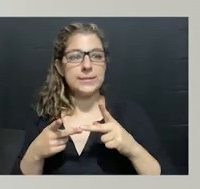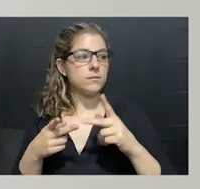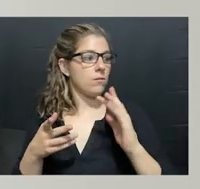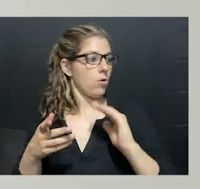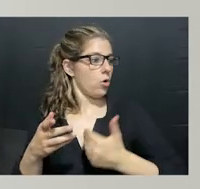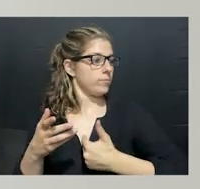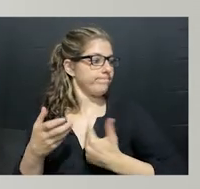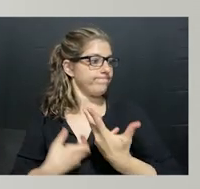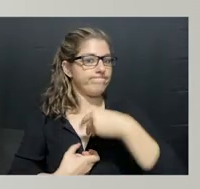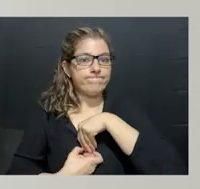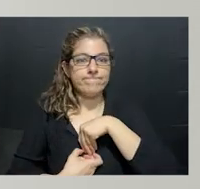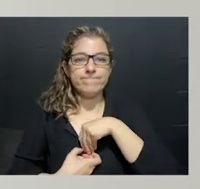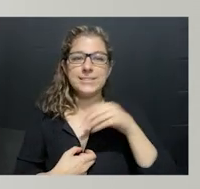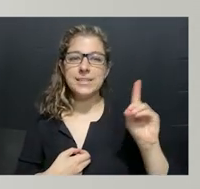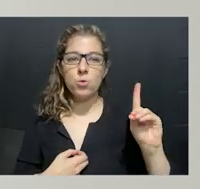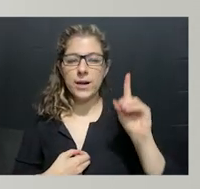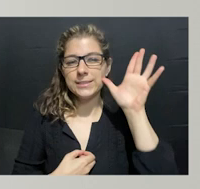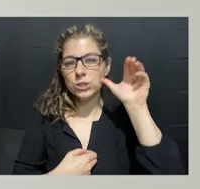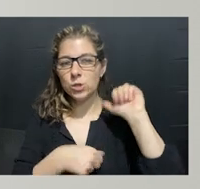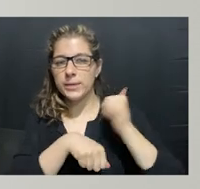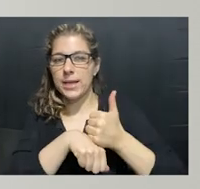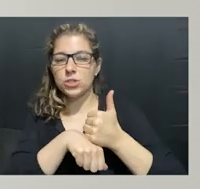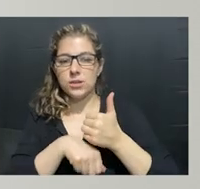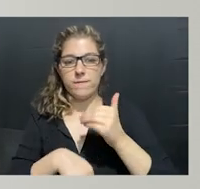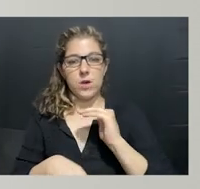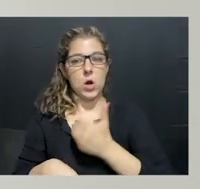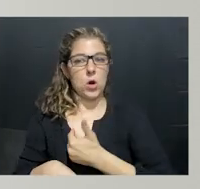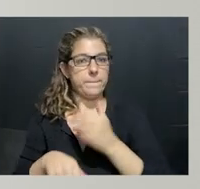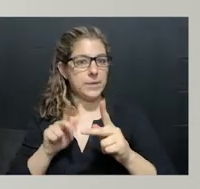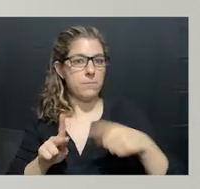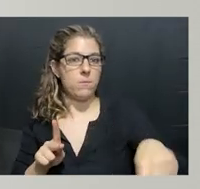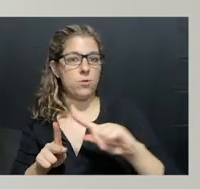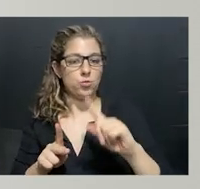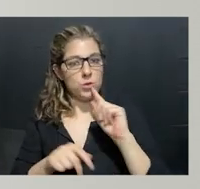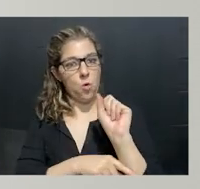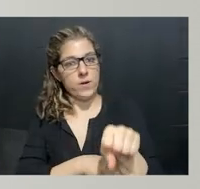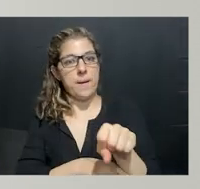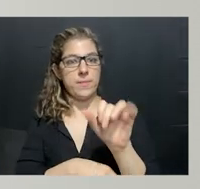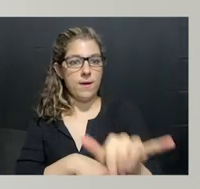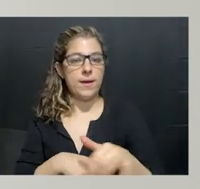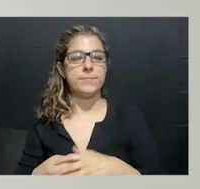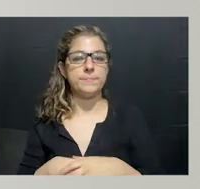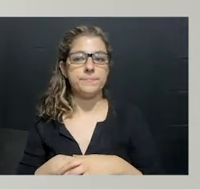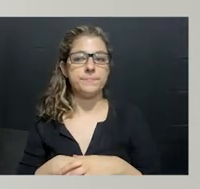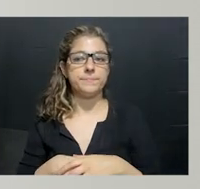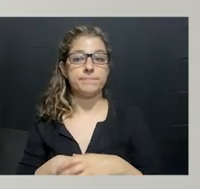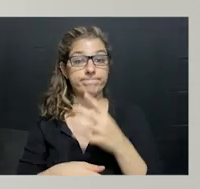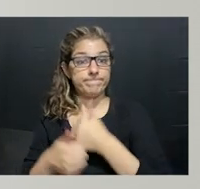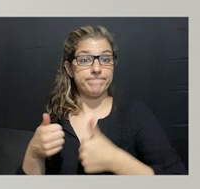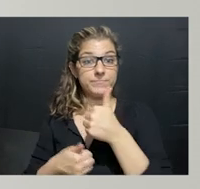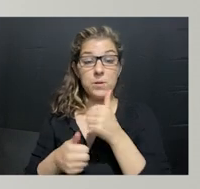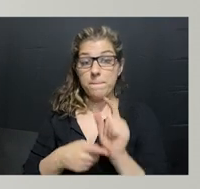resilience in the democratic determination of our people to overcome this slide. The